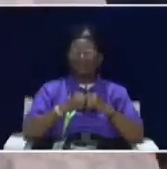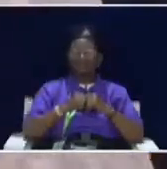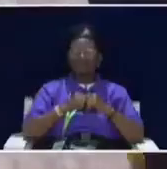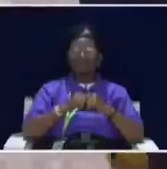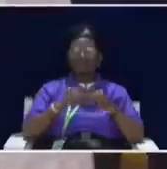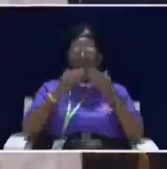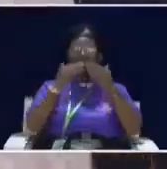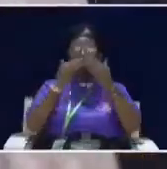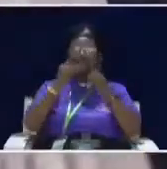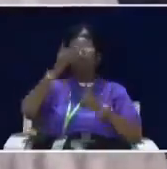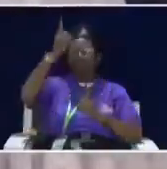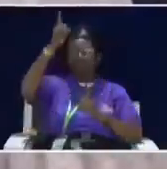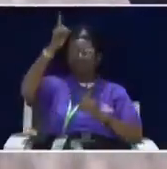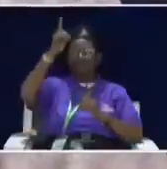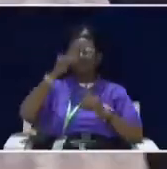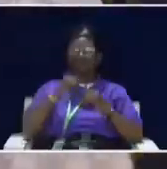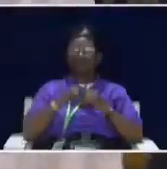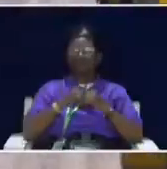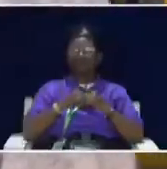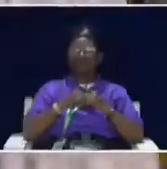Thank you, Lord.